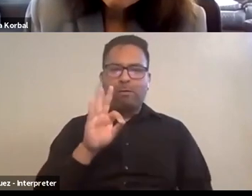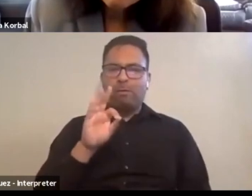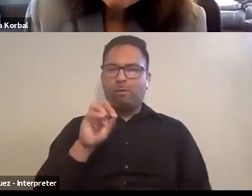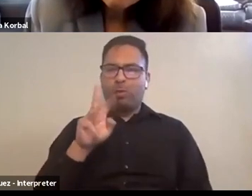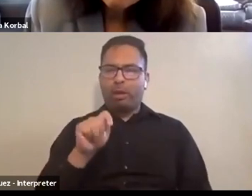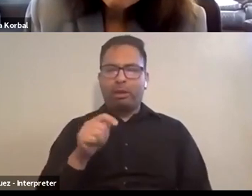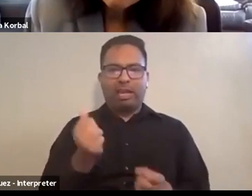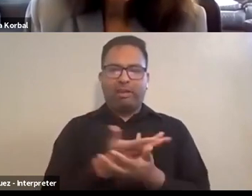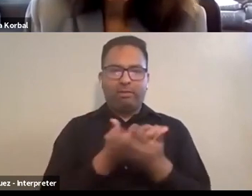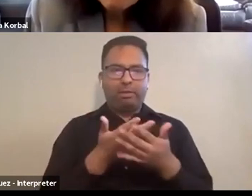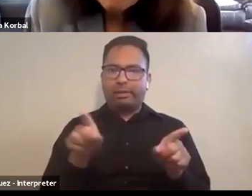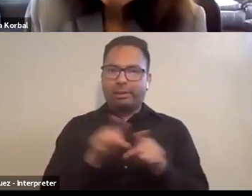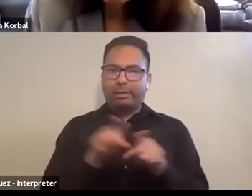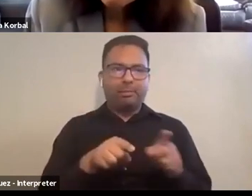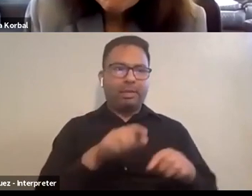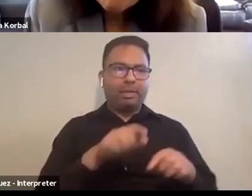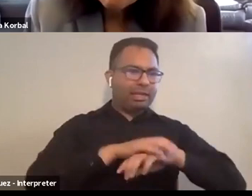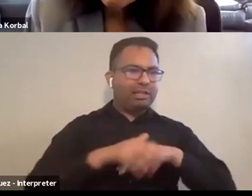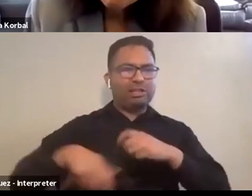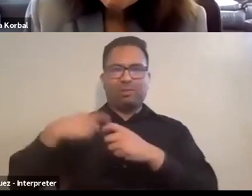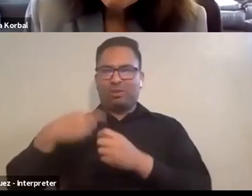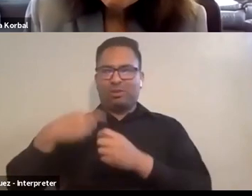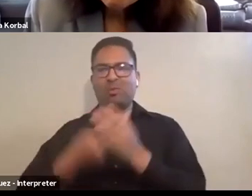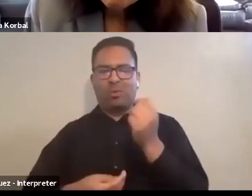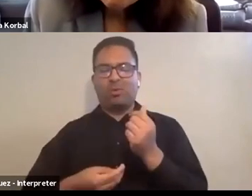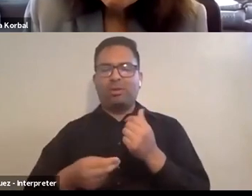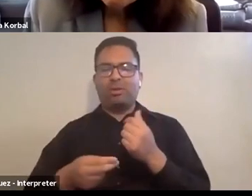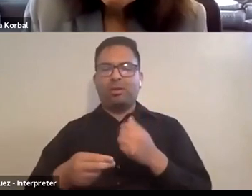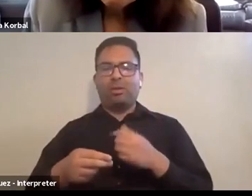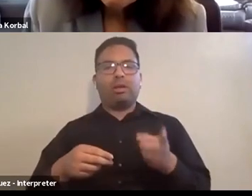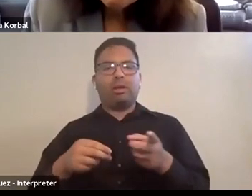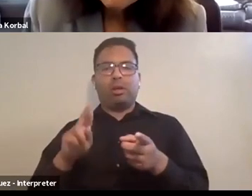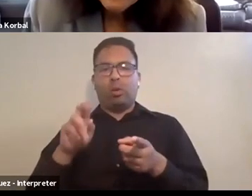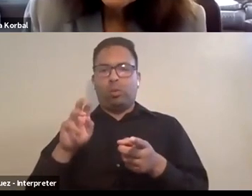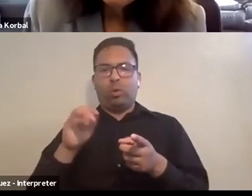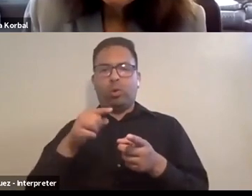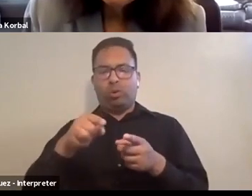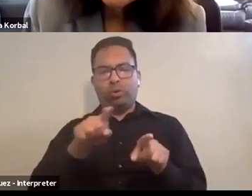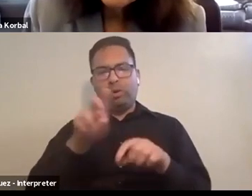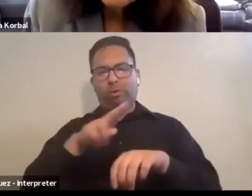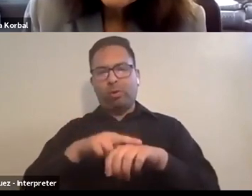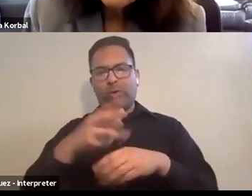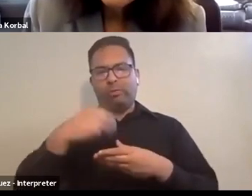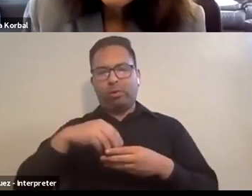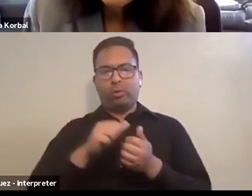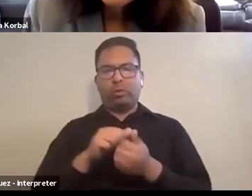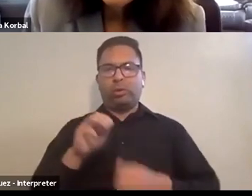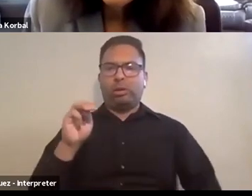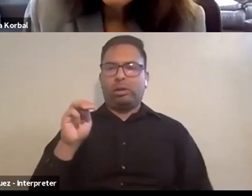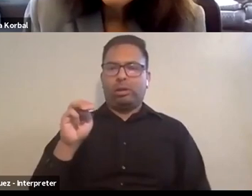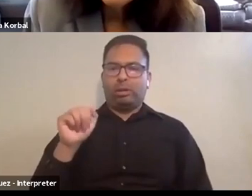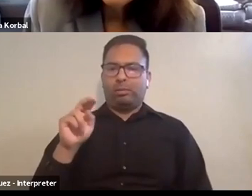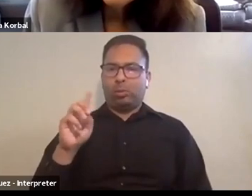which is very exciting. Roberto, of course, was involved with Mandorla, which is an